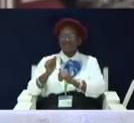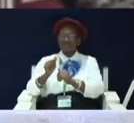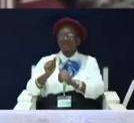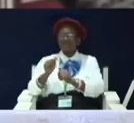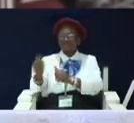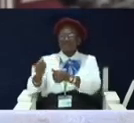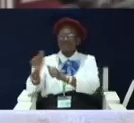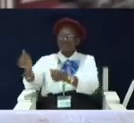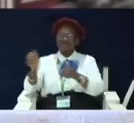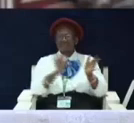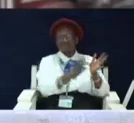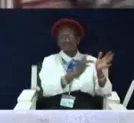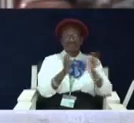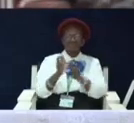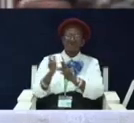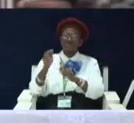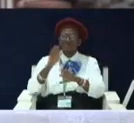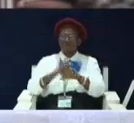He